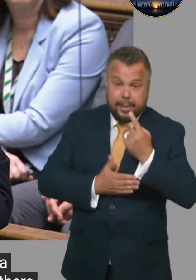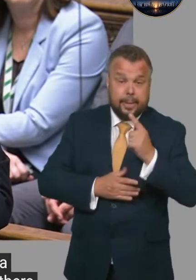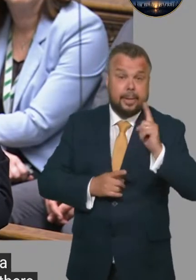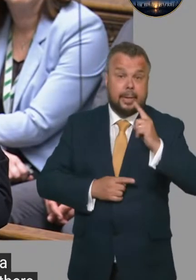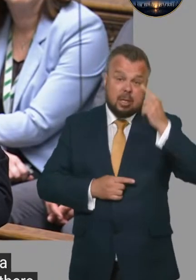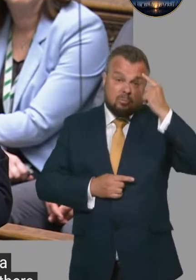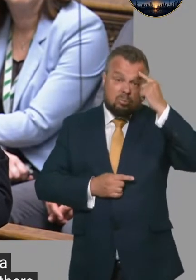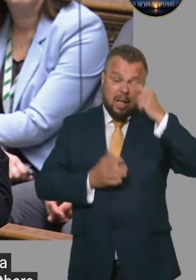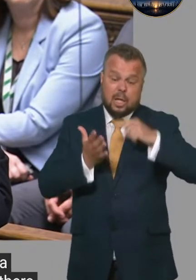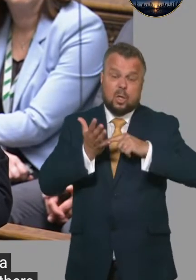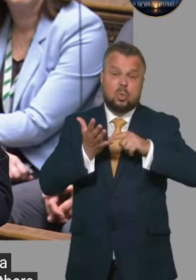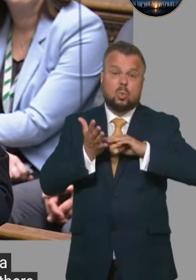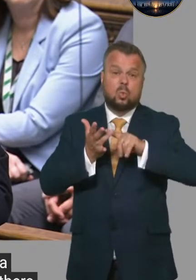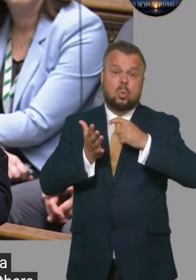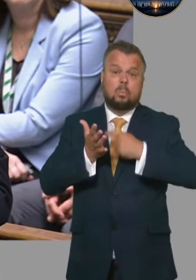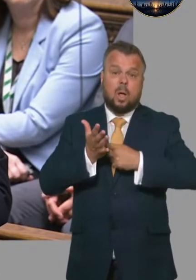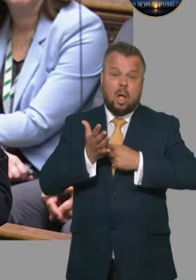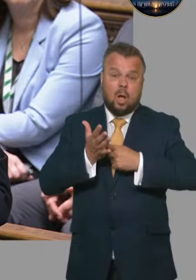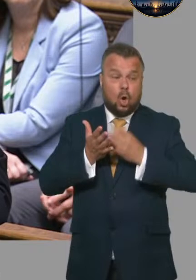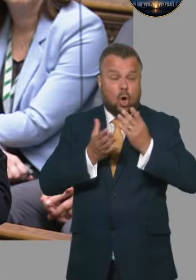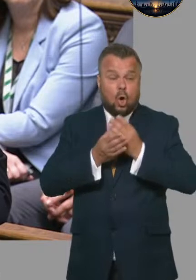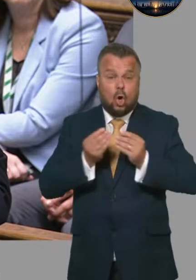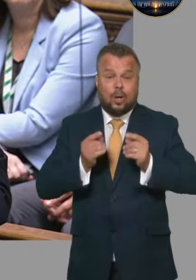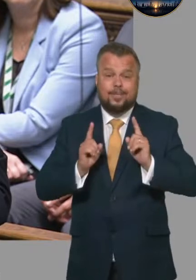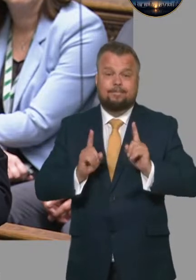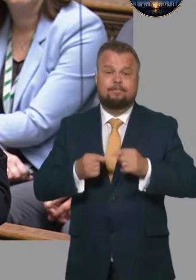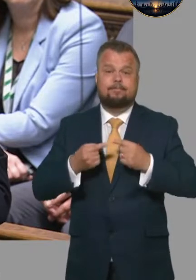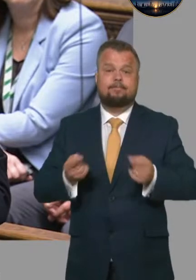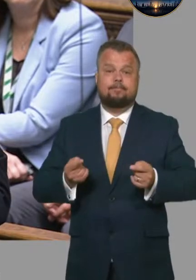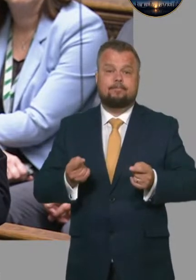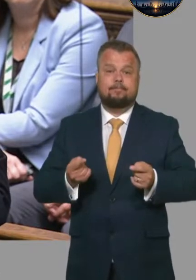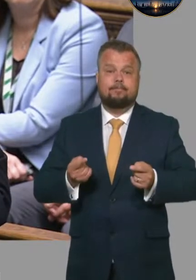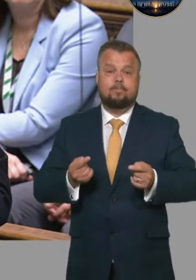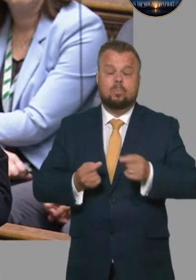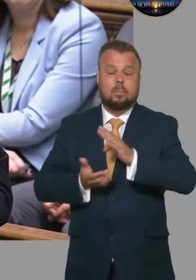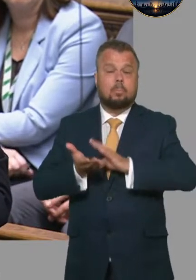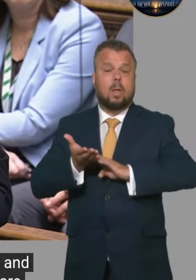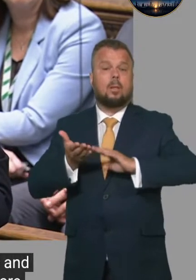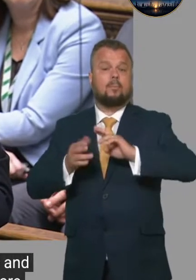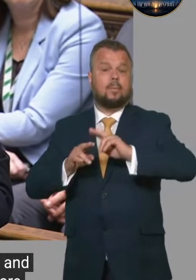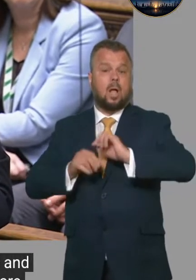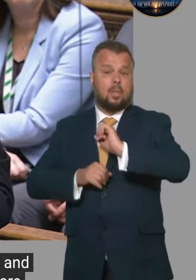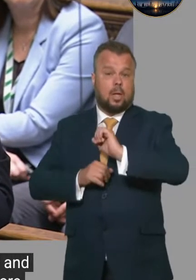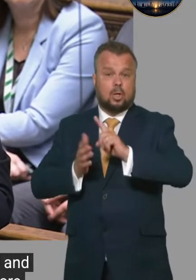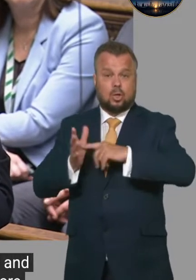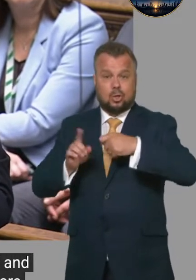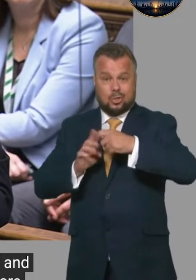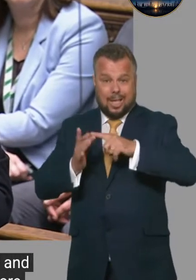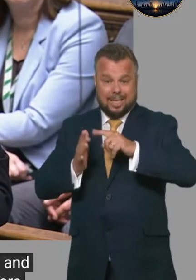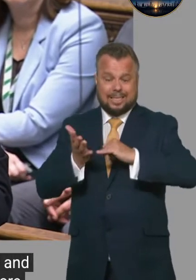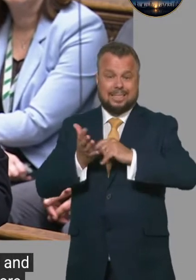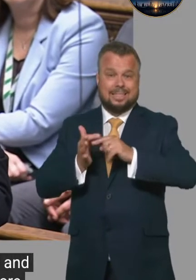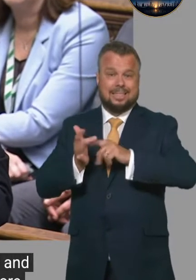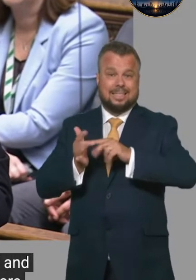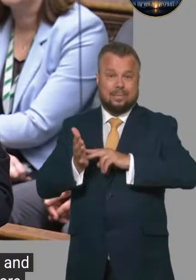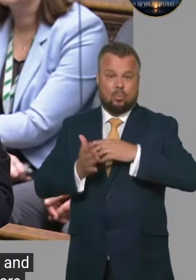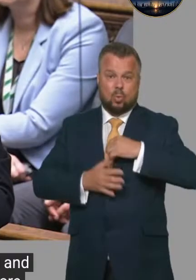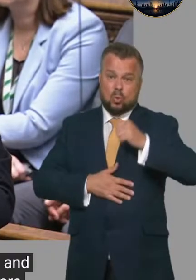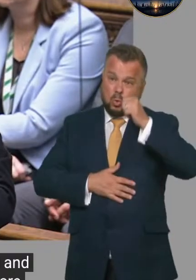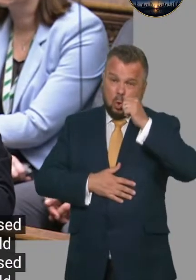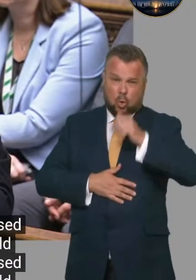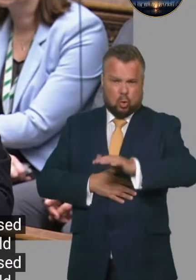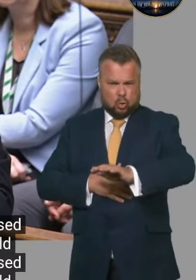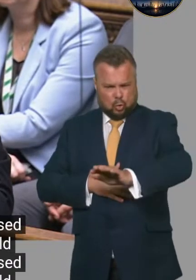being diagnosed with brain tumours and told there's no treatment options available? Why has brain tumour research remained so